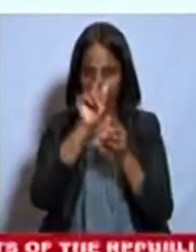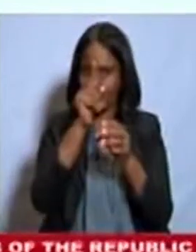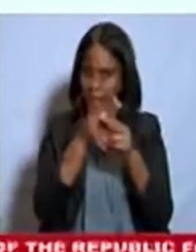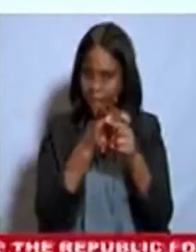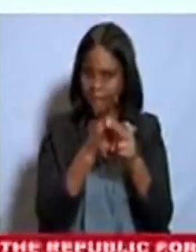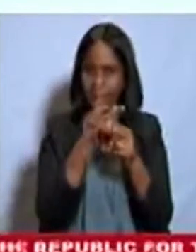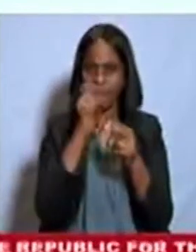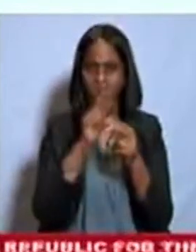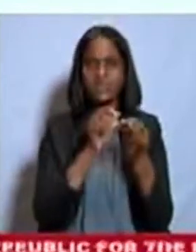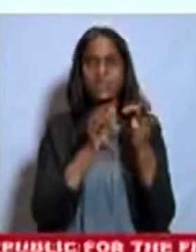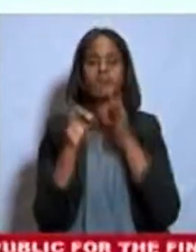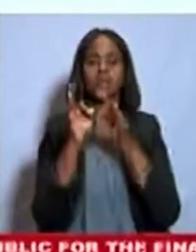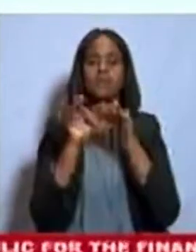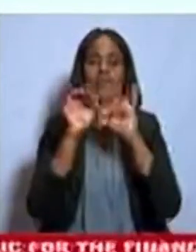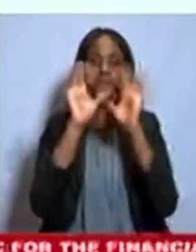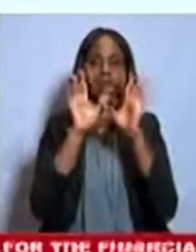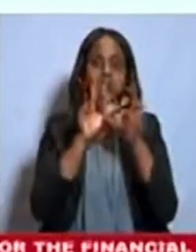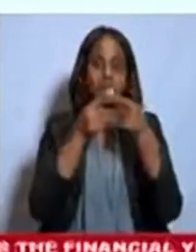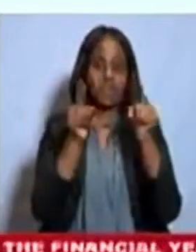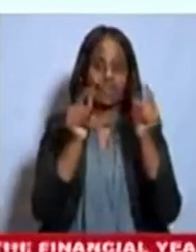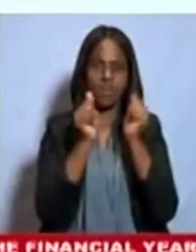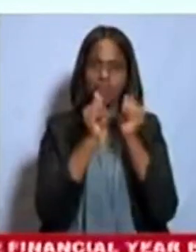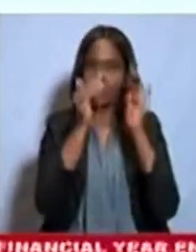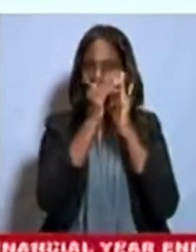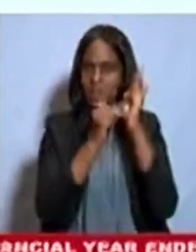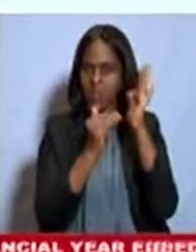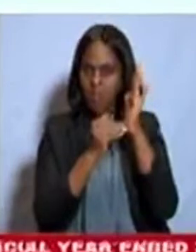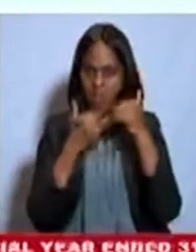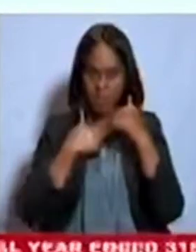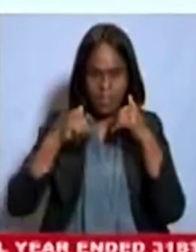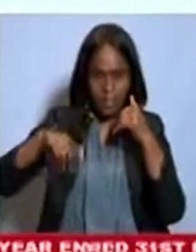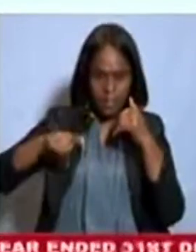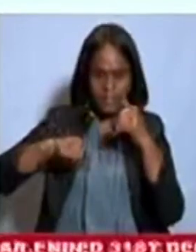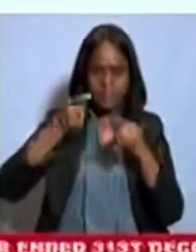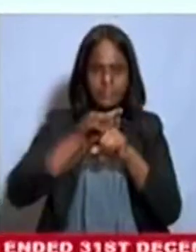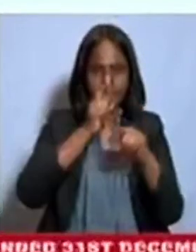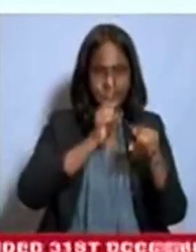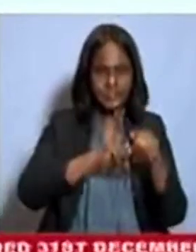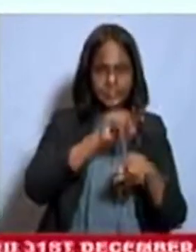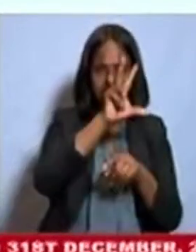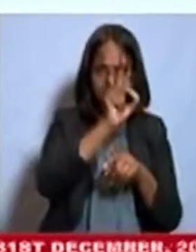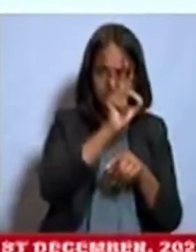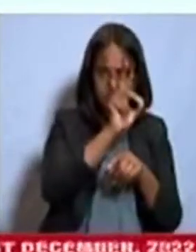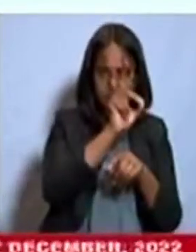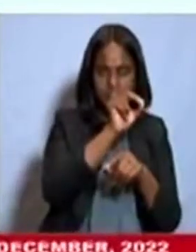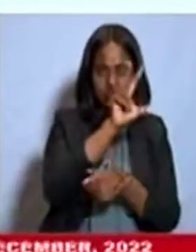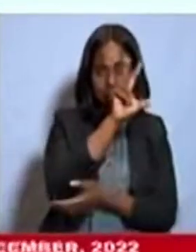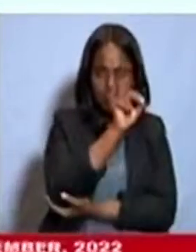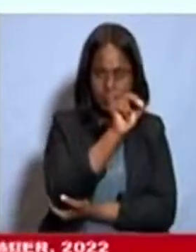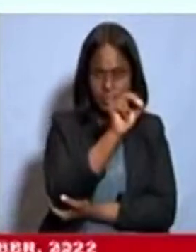month. Contrary to the guideline, there were delays for periods ranging from 30 to